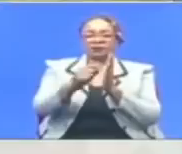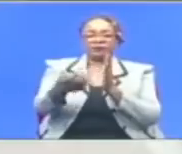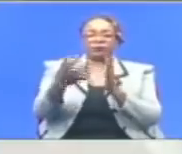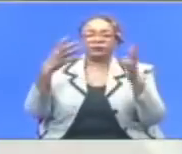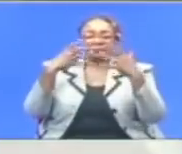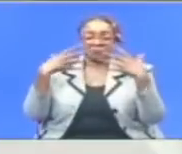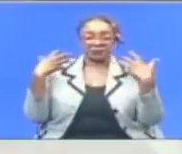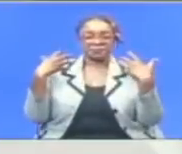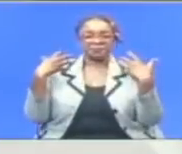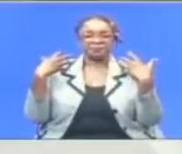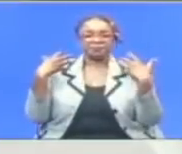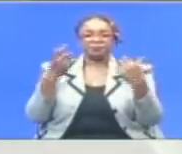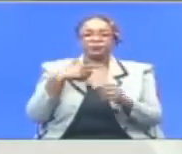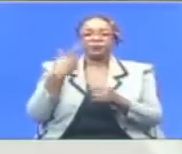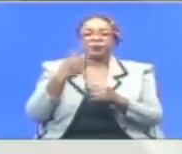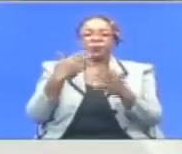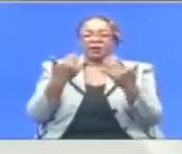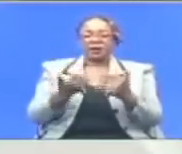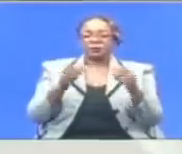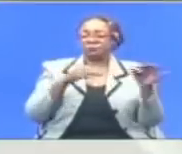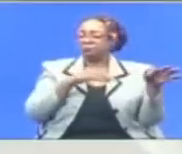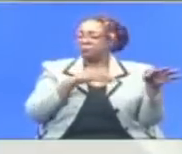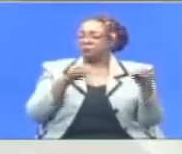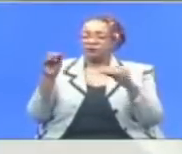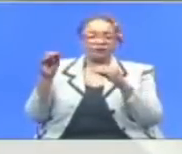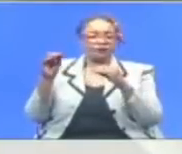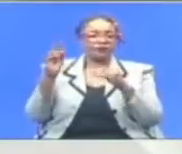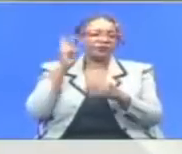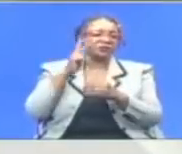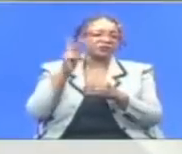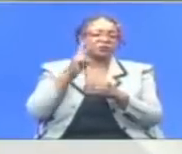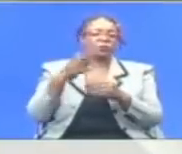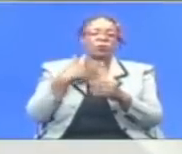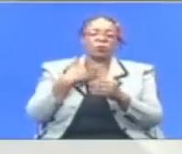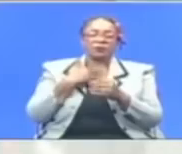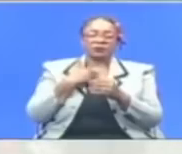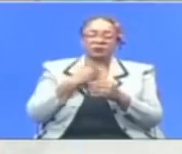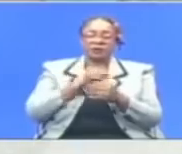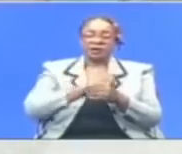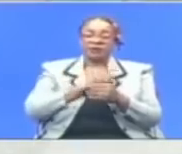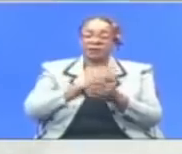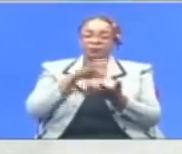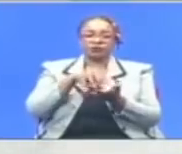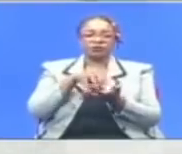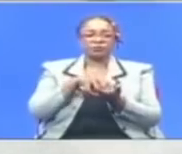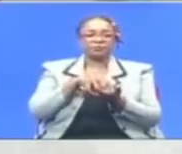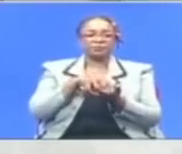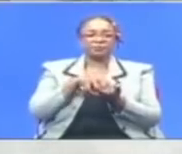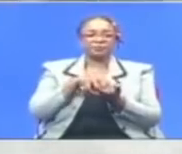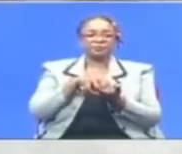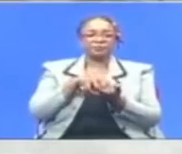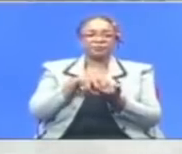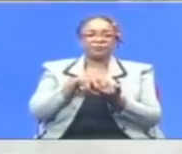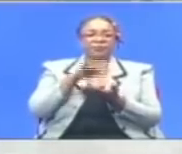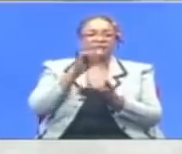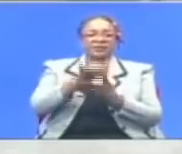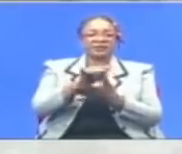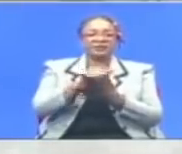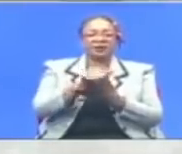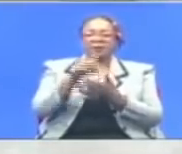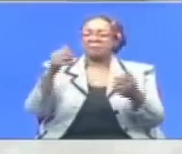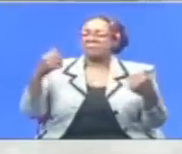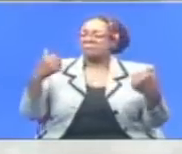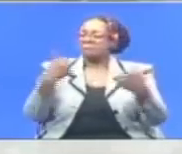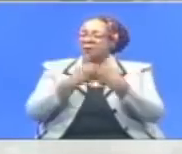Arati, who has now shifted base to Kisii, seeking the governorship. This has greatly impacted